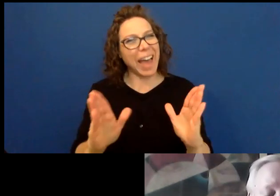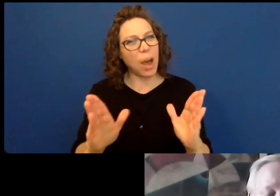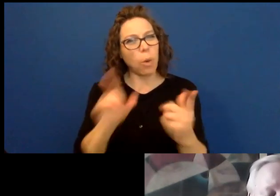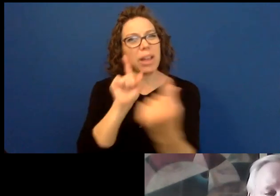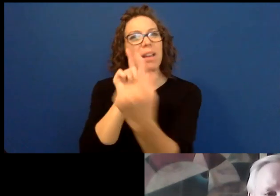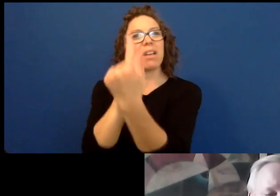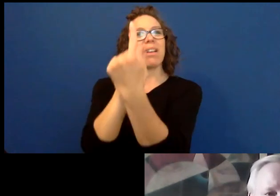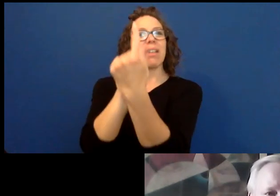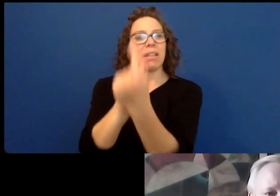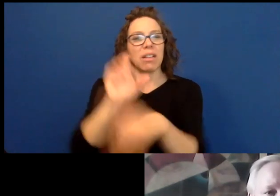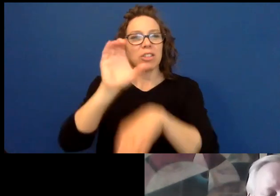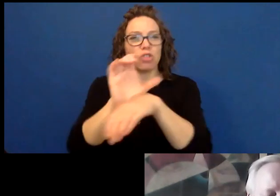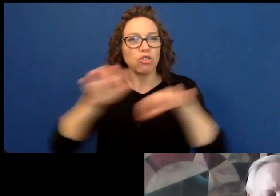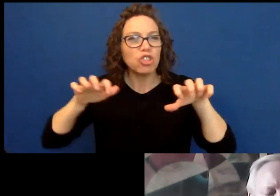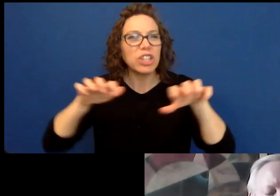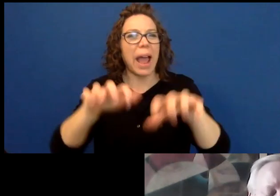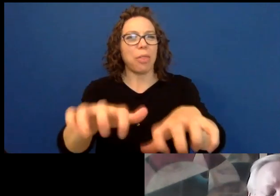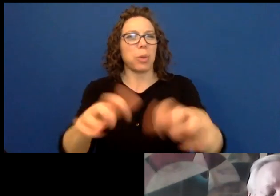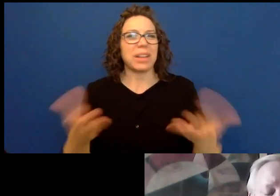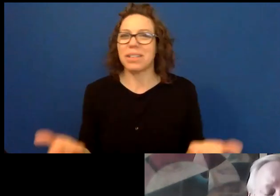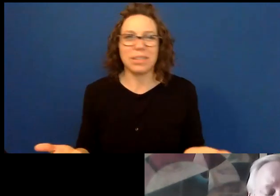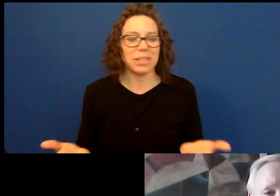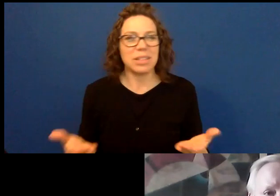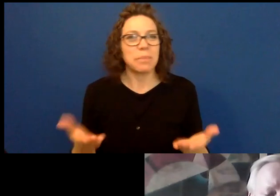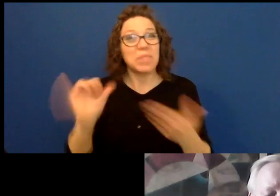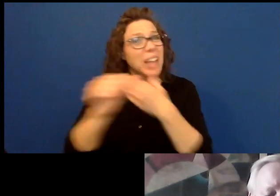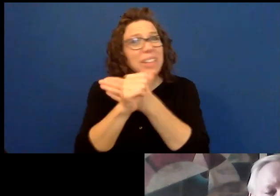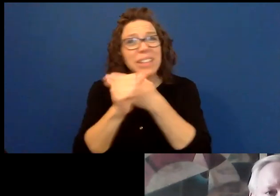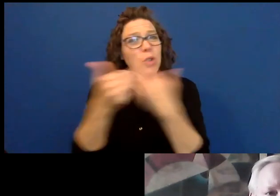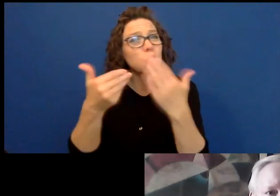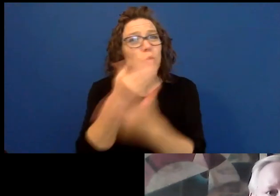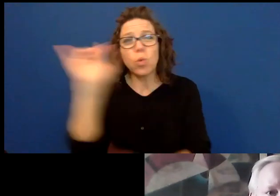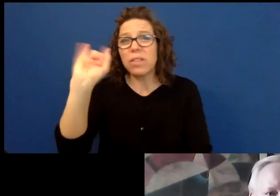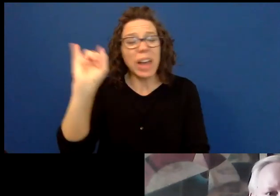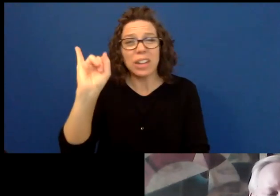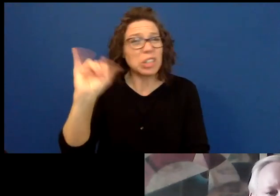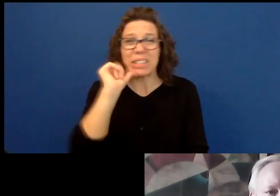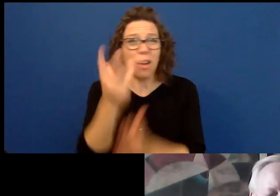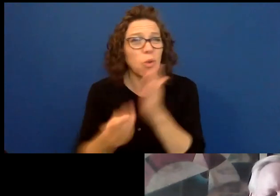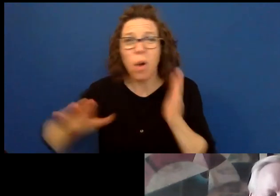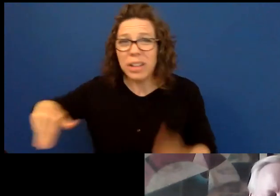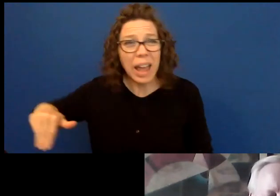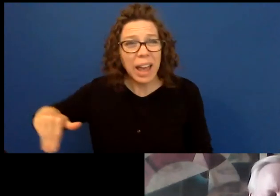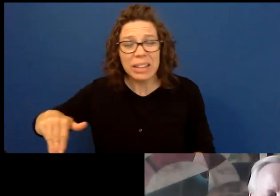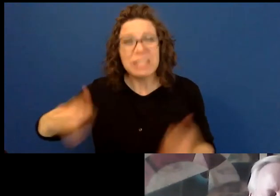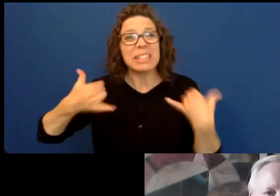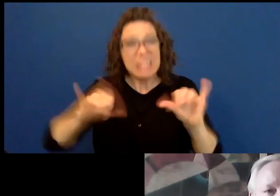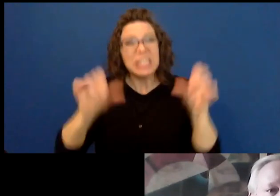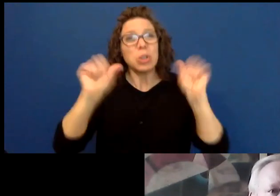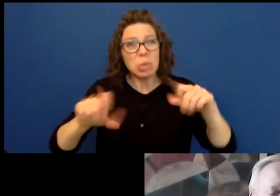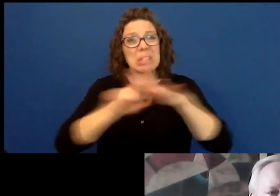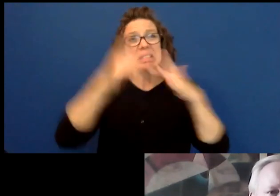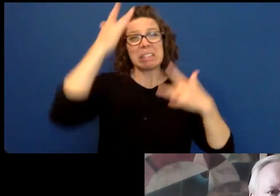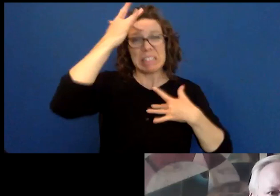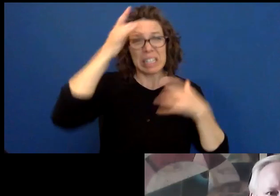and religious gatherings before the danger of new infections and additional deaths has passed.